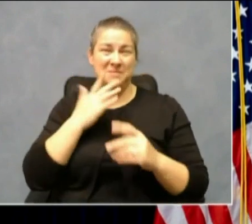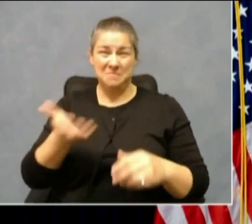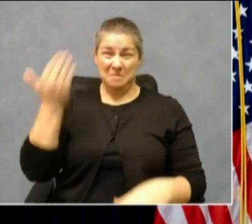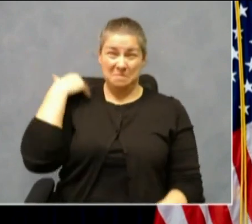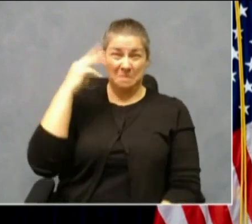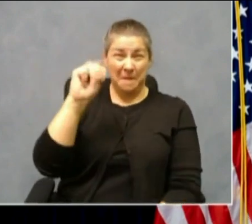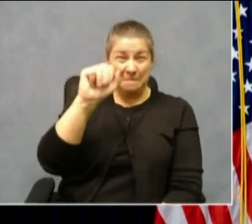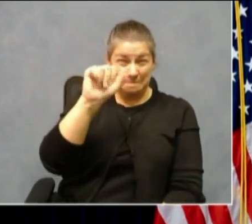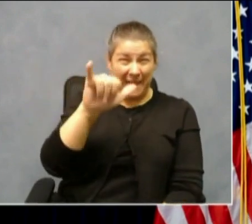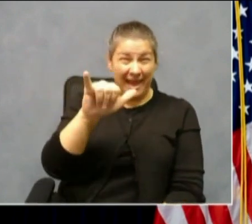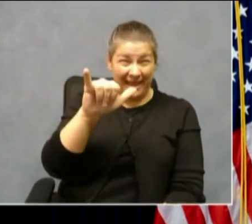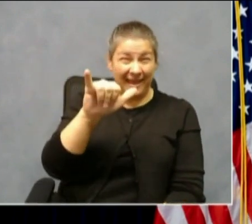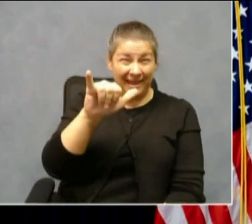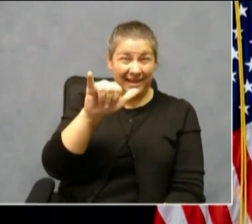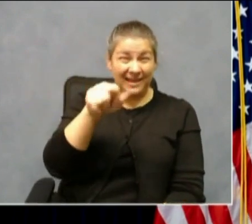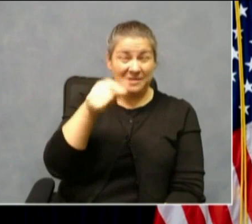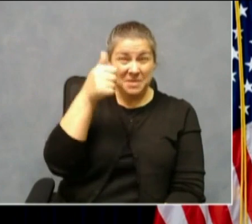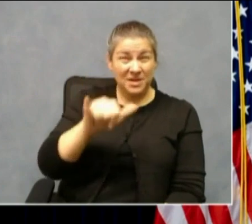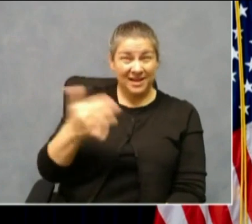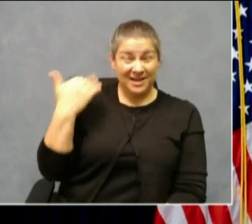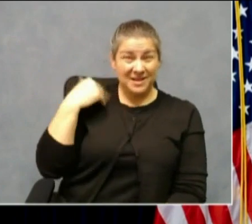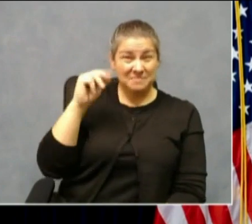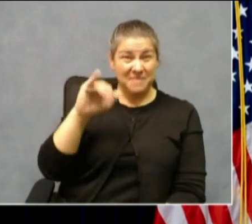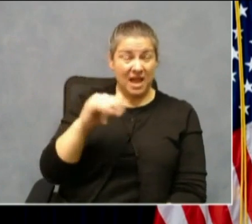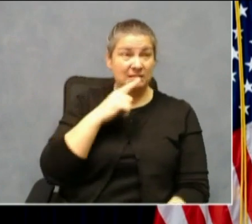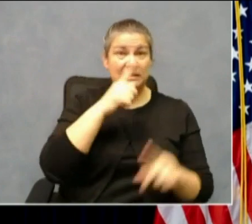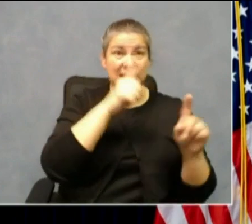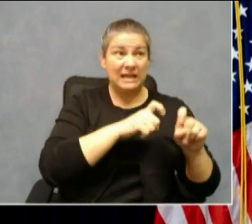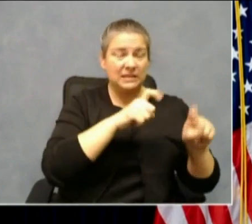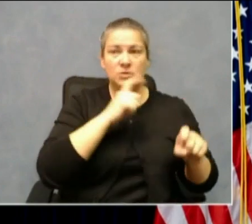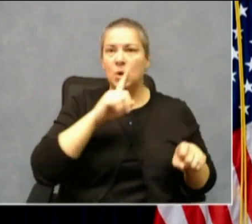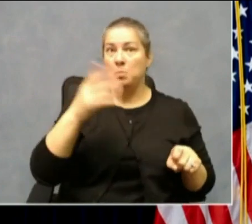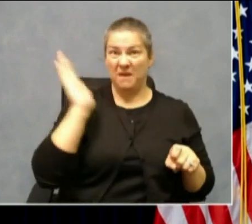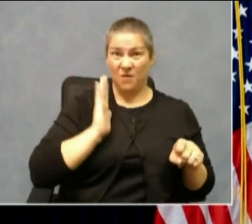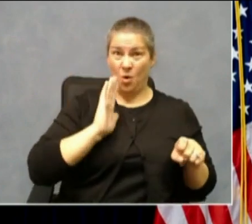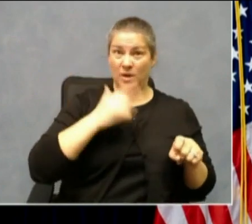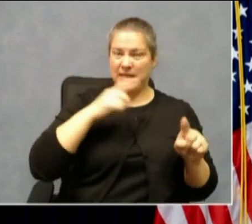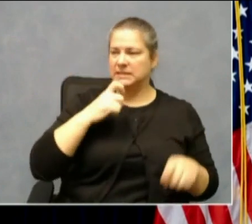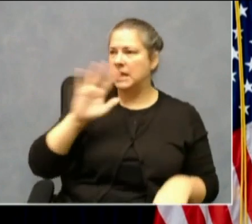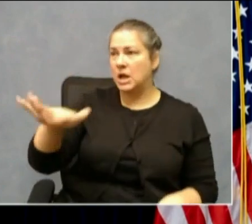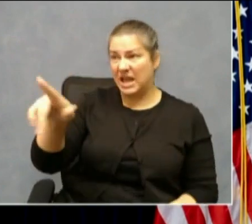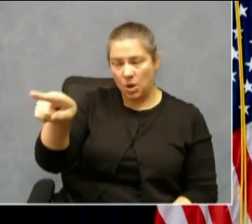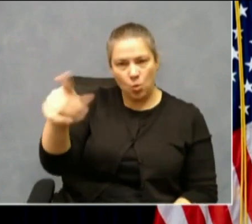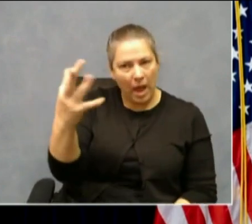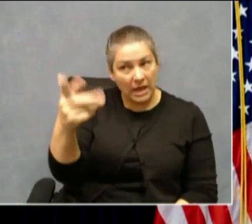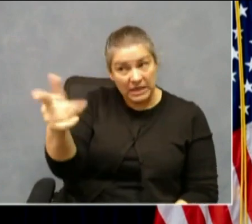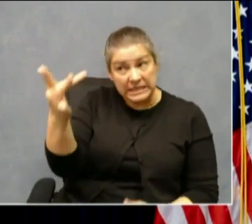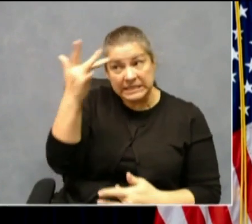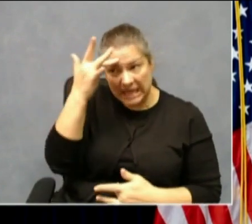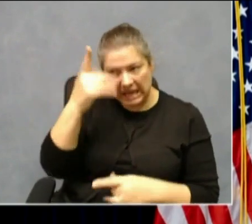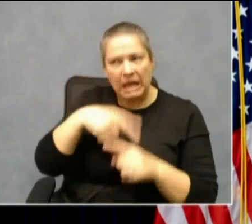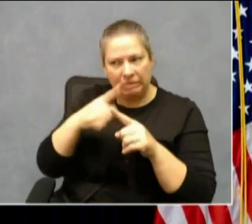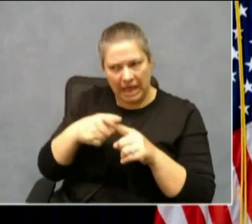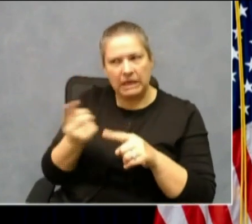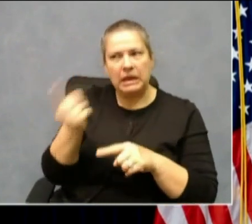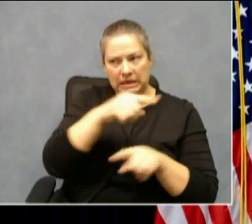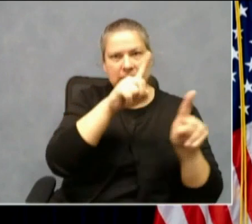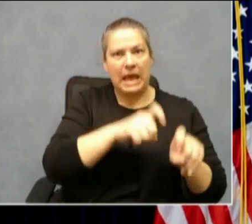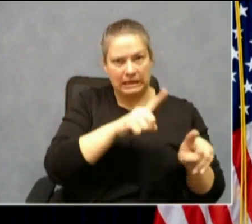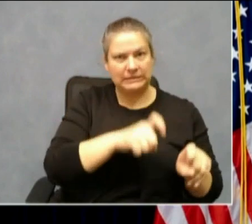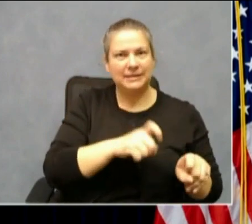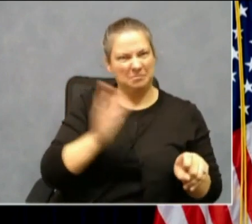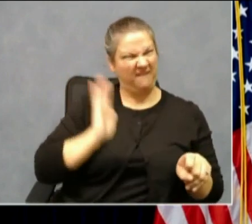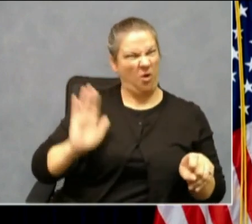much testing as we have now, we were saying, make sure you're sick when you go and get tested. And we're now there.